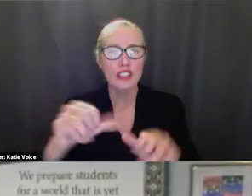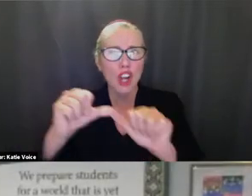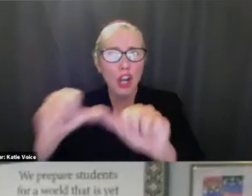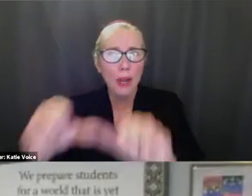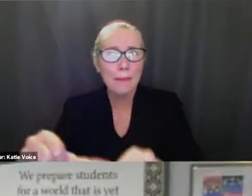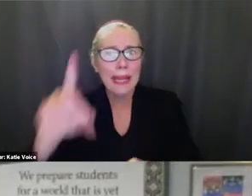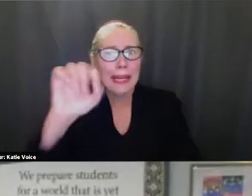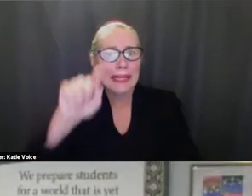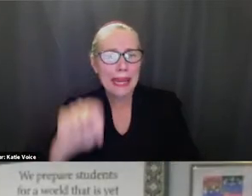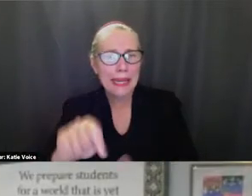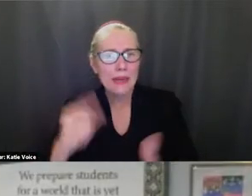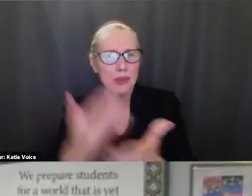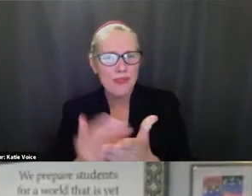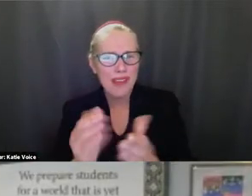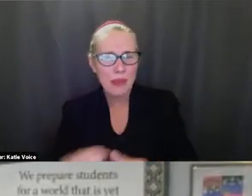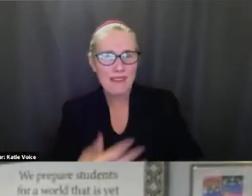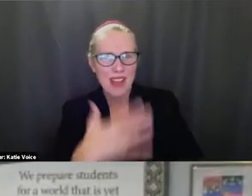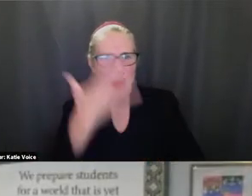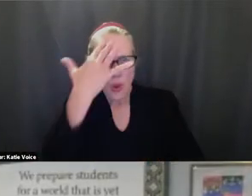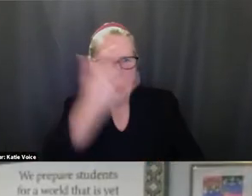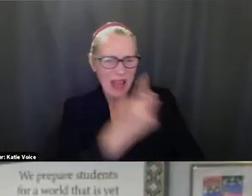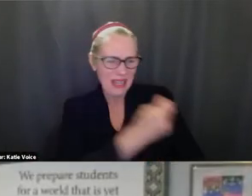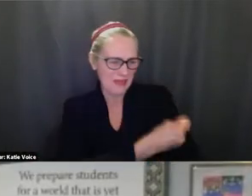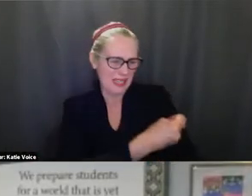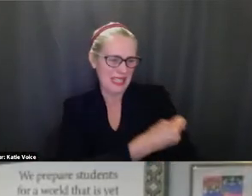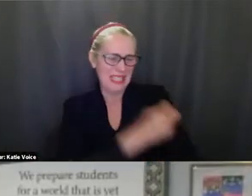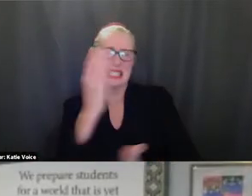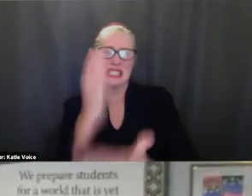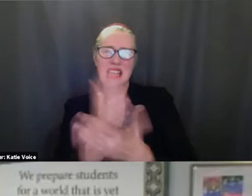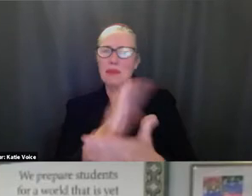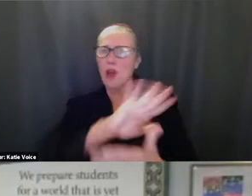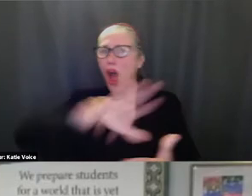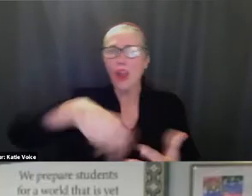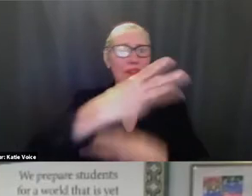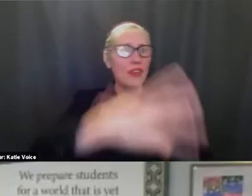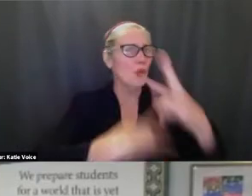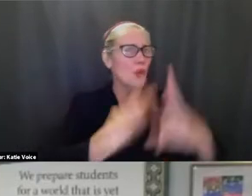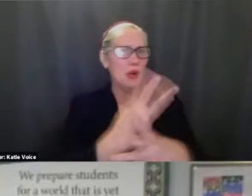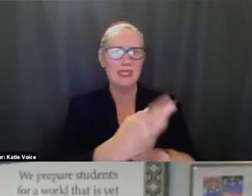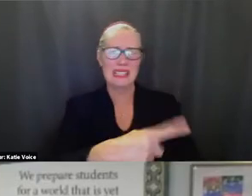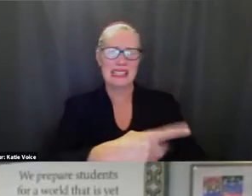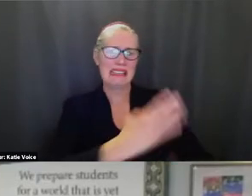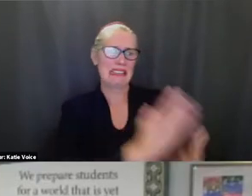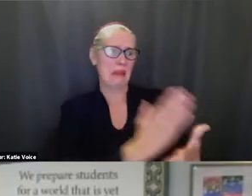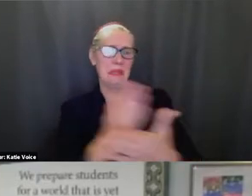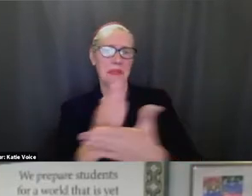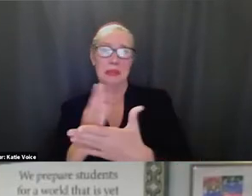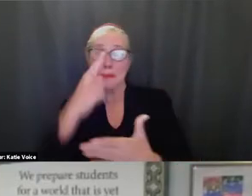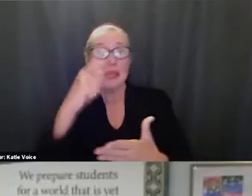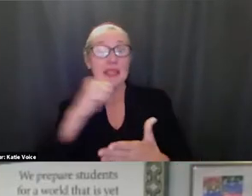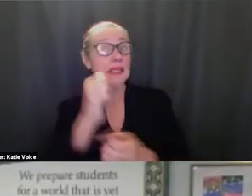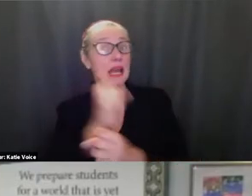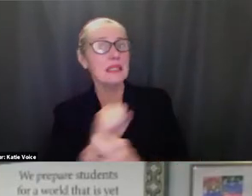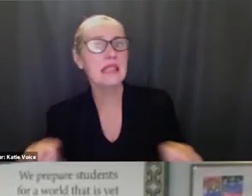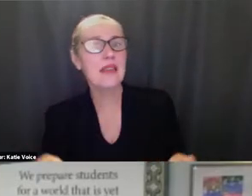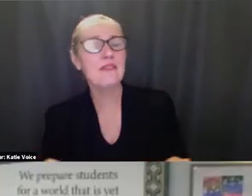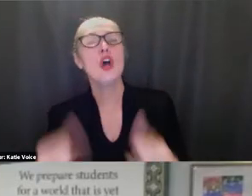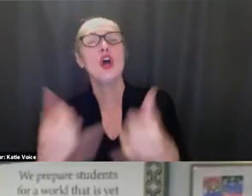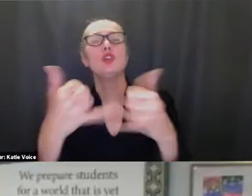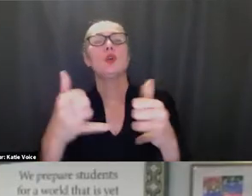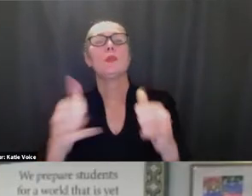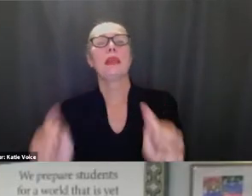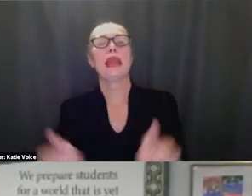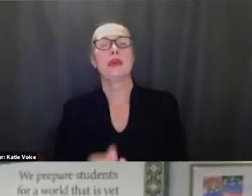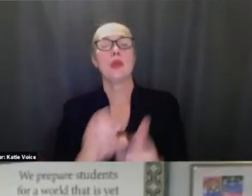why did some of the vaccines get stopped around the world recently because it is not safe you are playing with our students